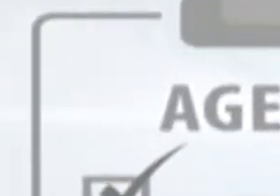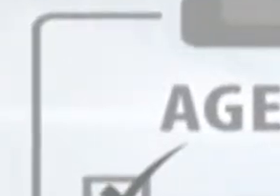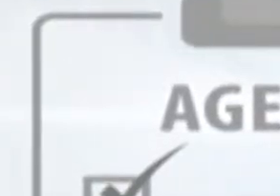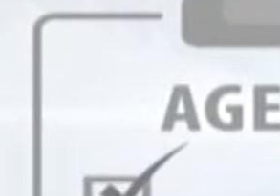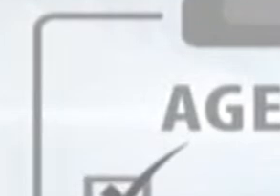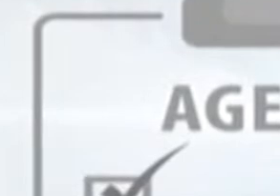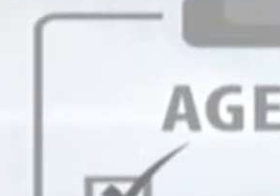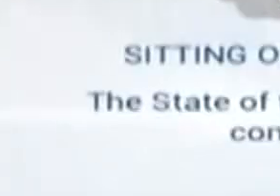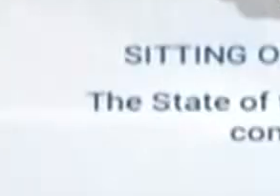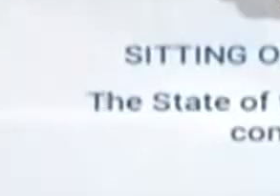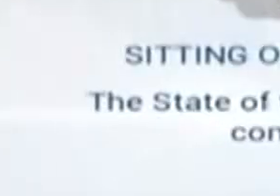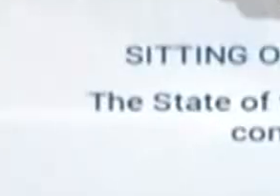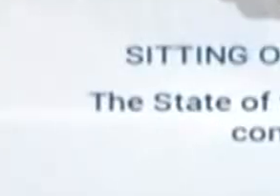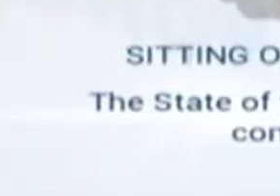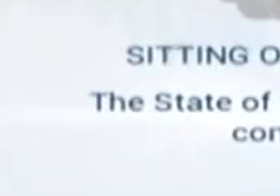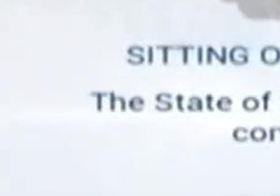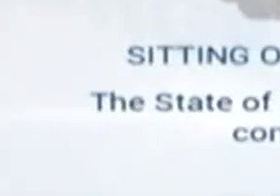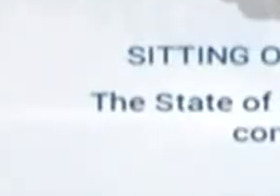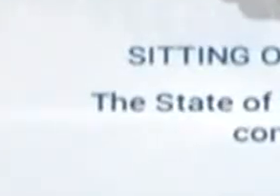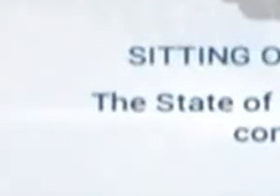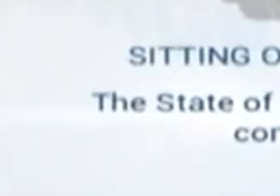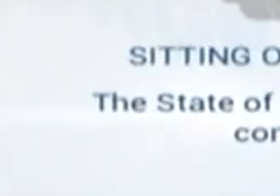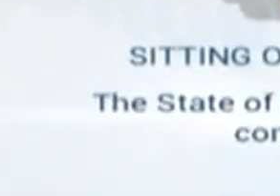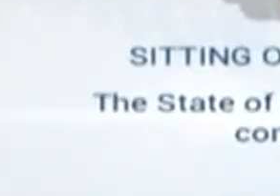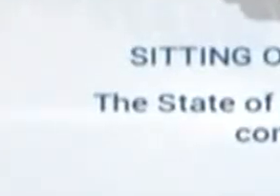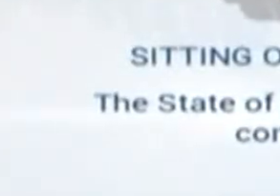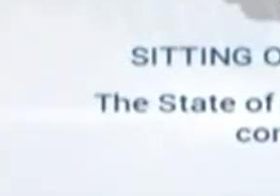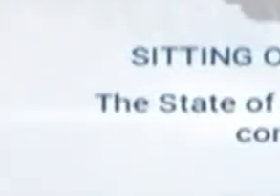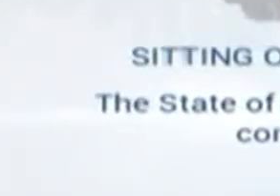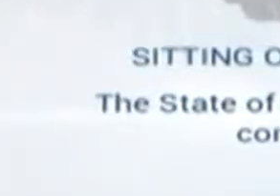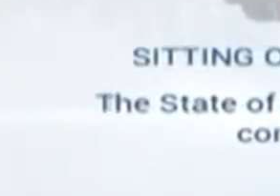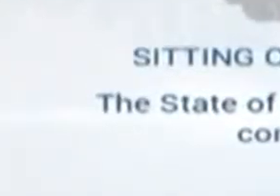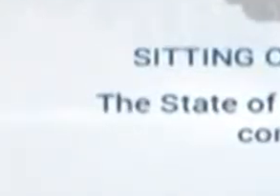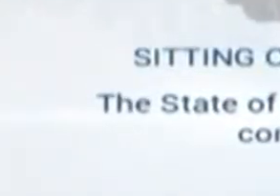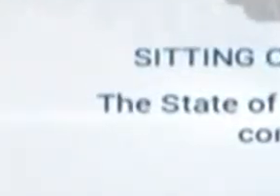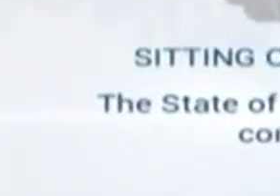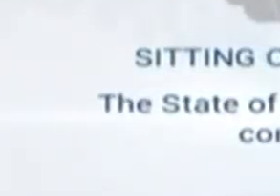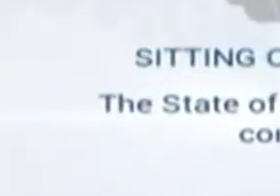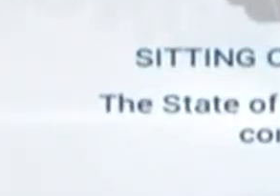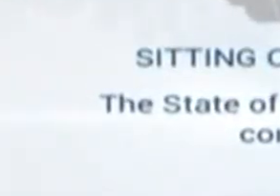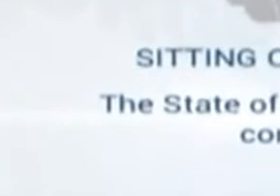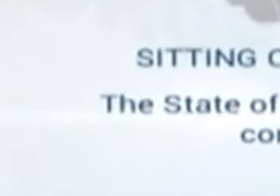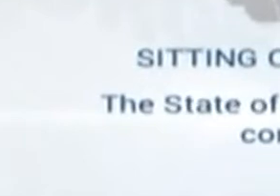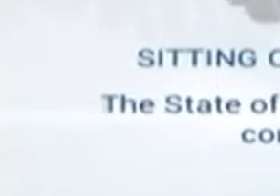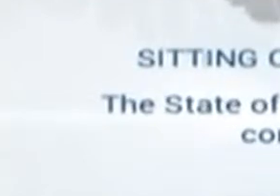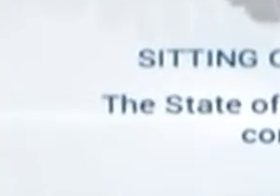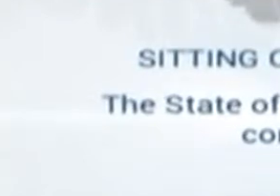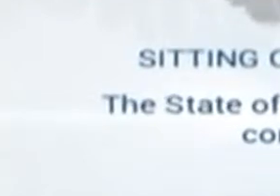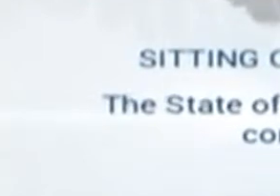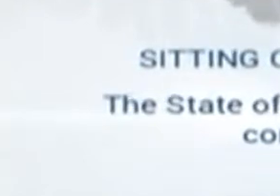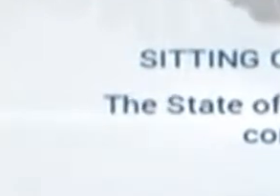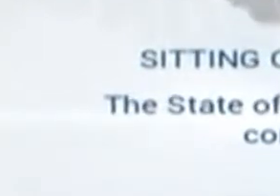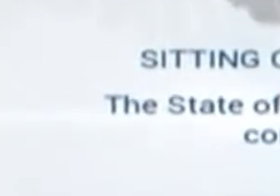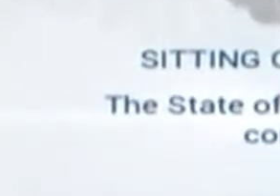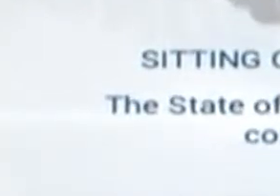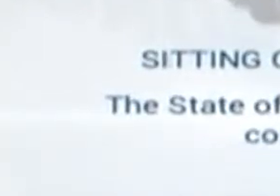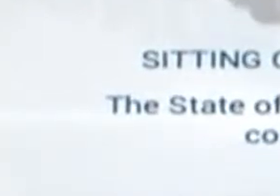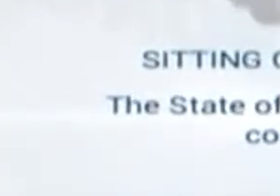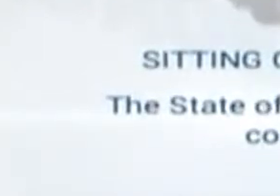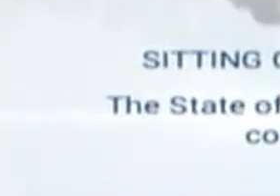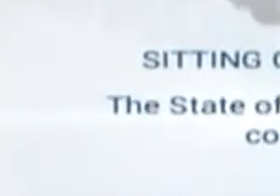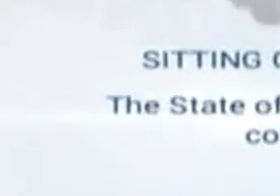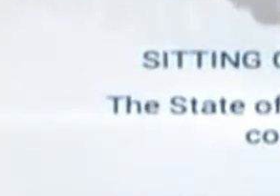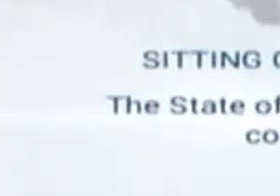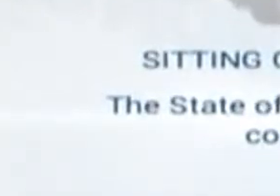this sitting, Minister of Industry, Investment and Commerce, Senator Auburn Hill, is to continue the debate on the